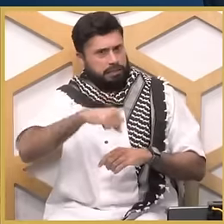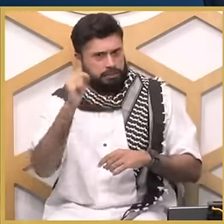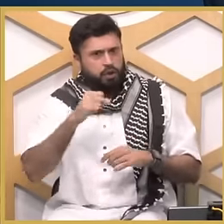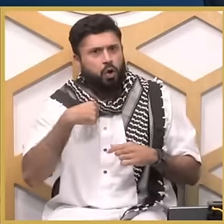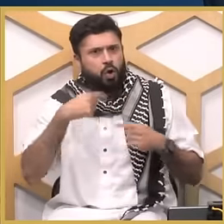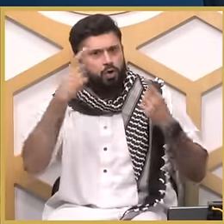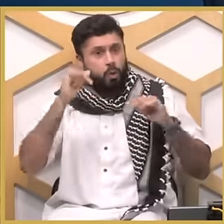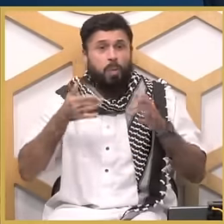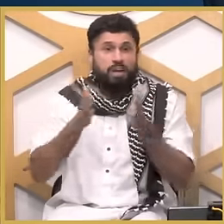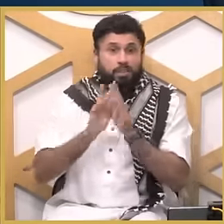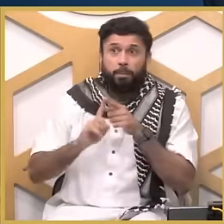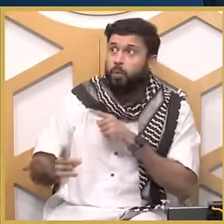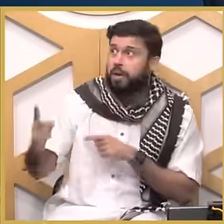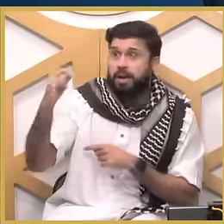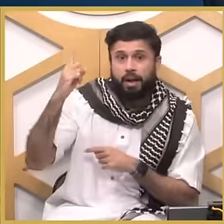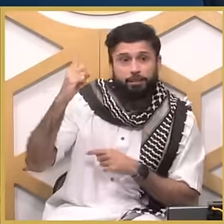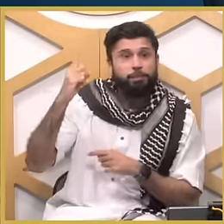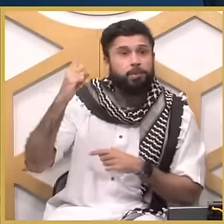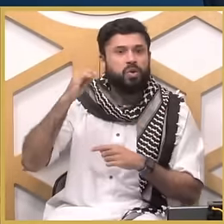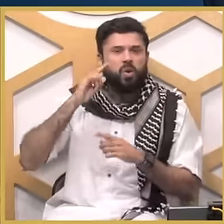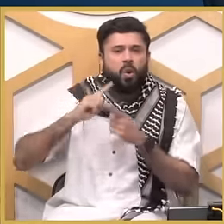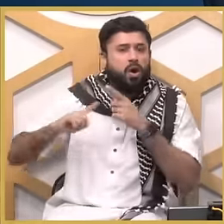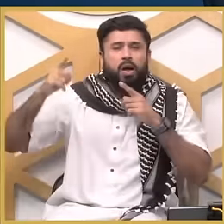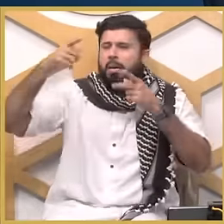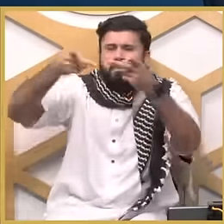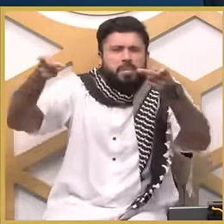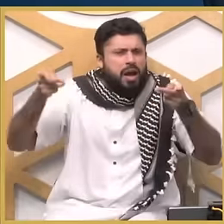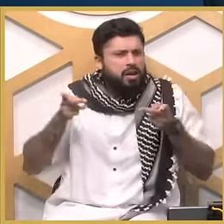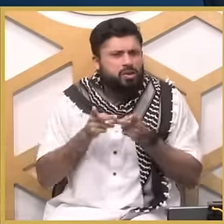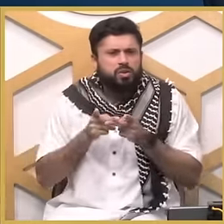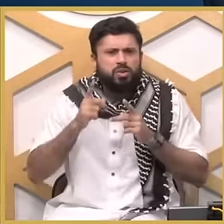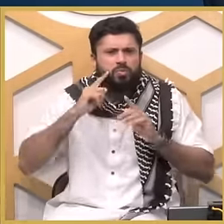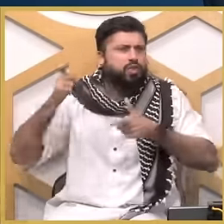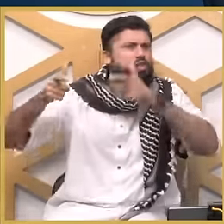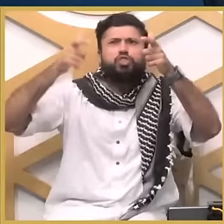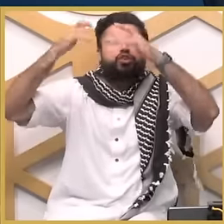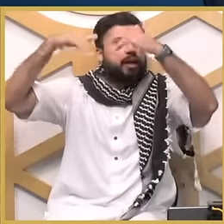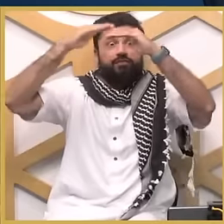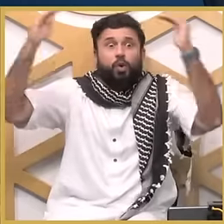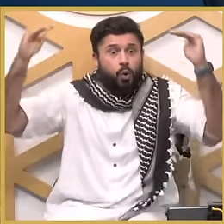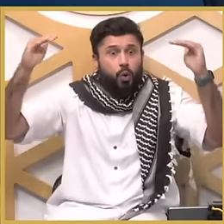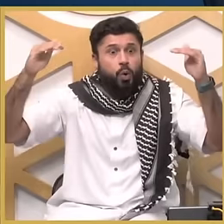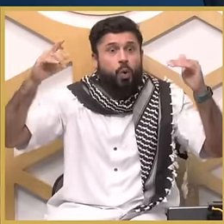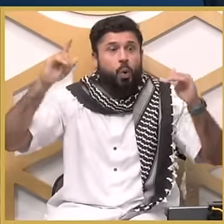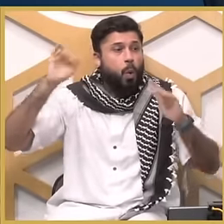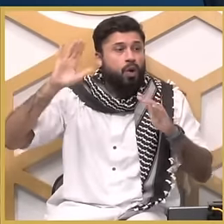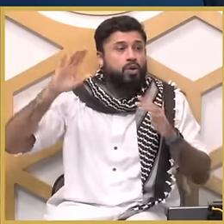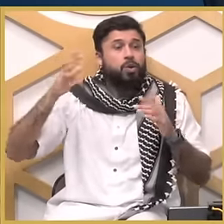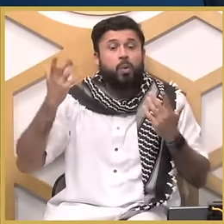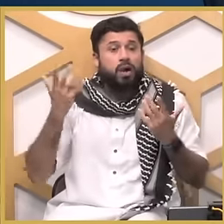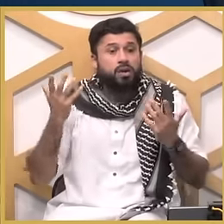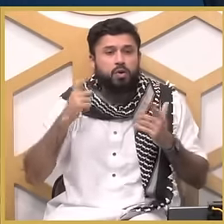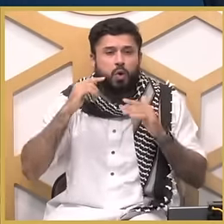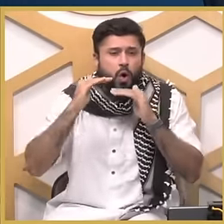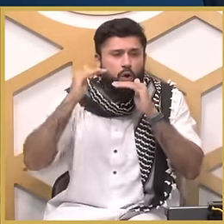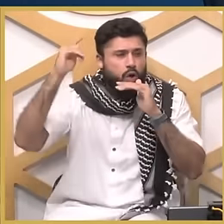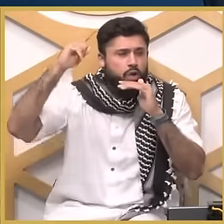feel even so shy and ashamed of even asking for it to begin with, right? So therefore you would say, Ya Allah, just allow me to be in